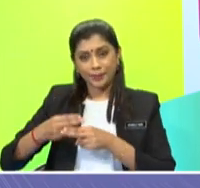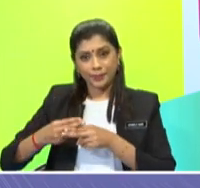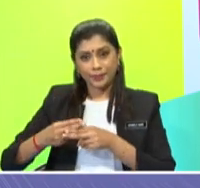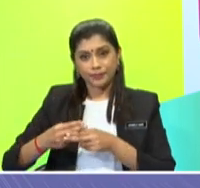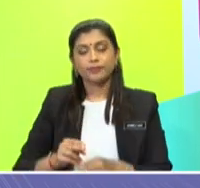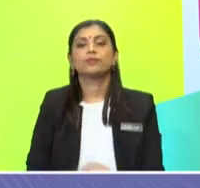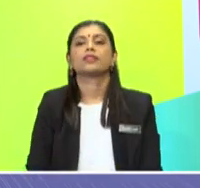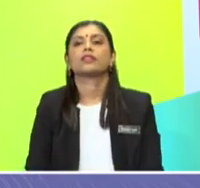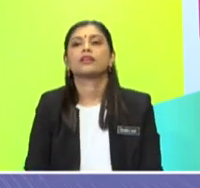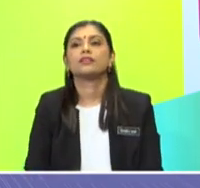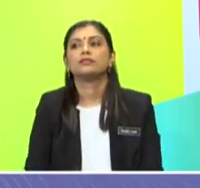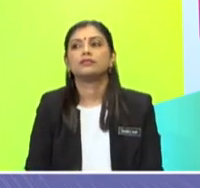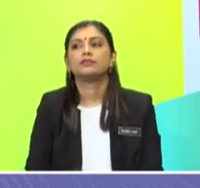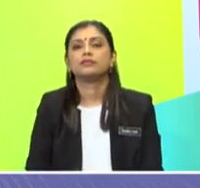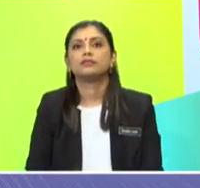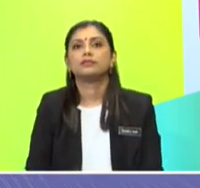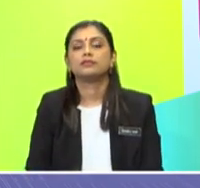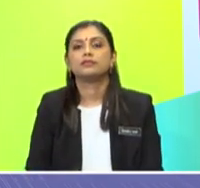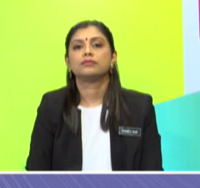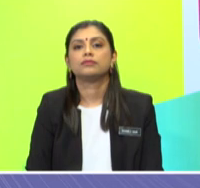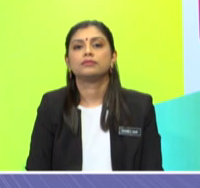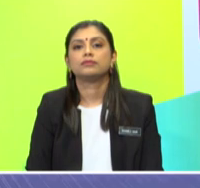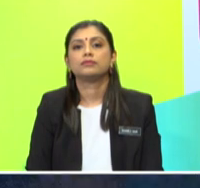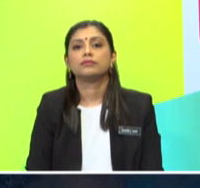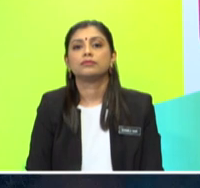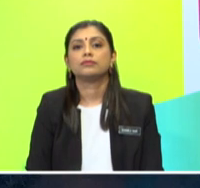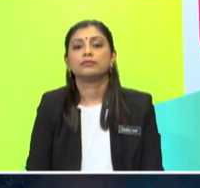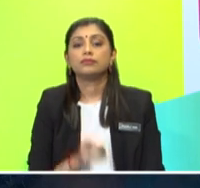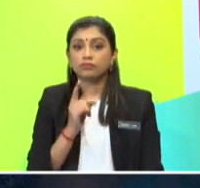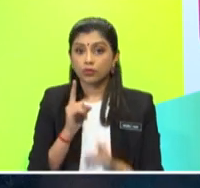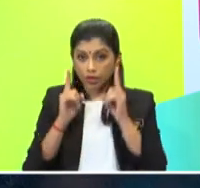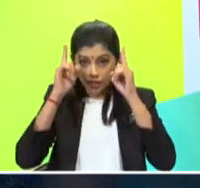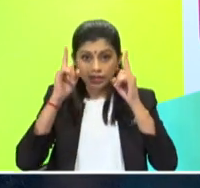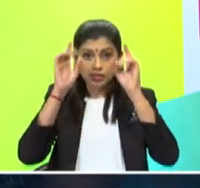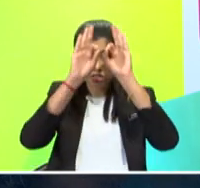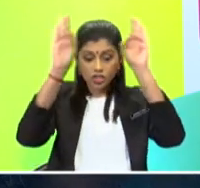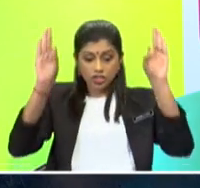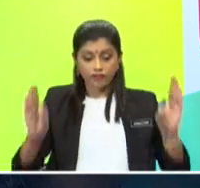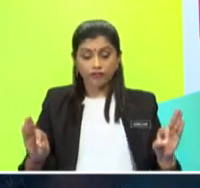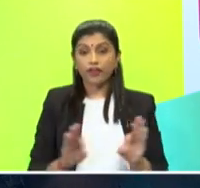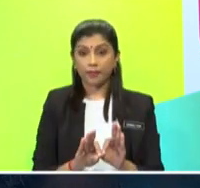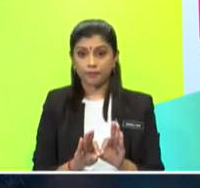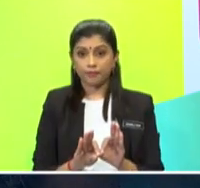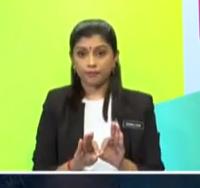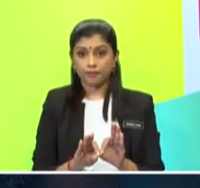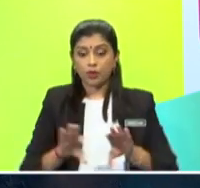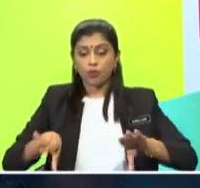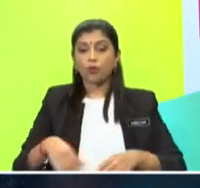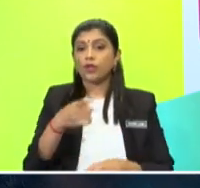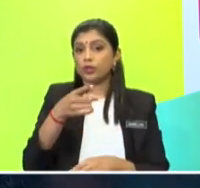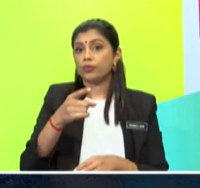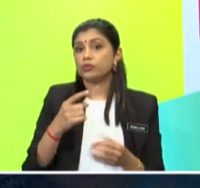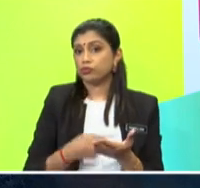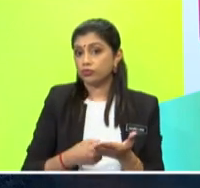Okay, Sean? All right. So this will be just a framework of what we are about to do today. Now, what we are going to have